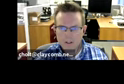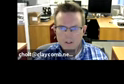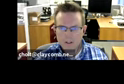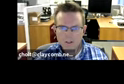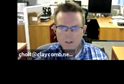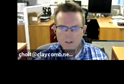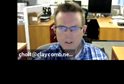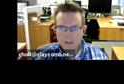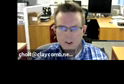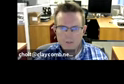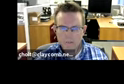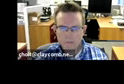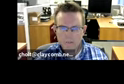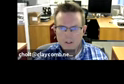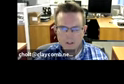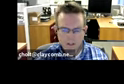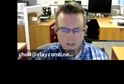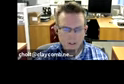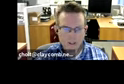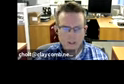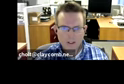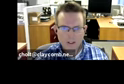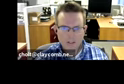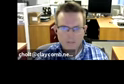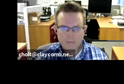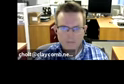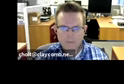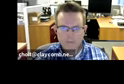here, into the office and training rooms on the side.